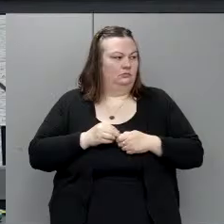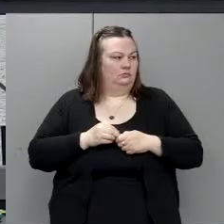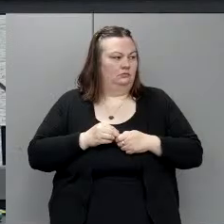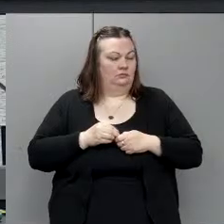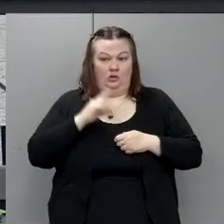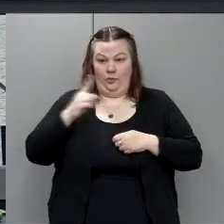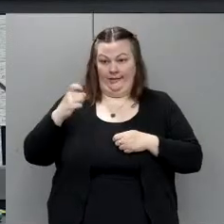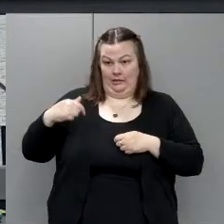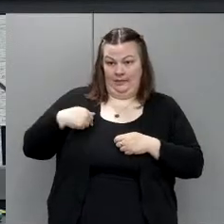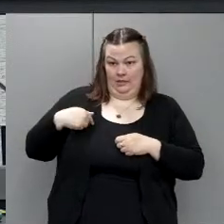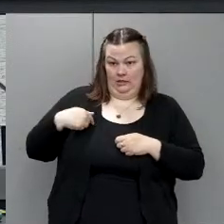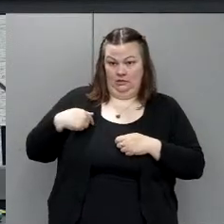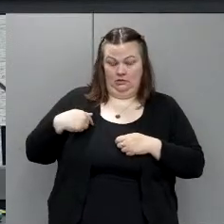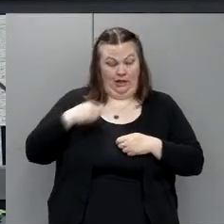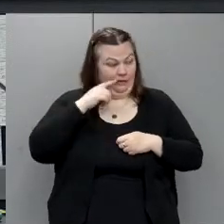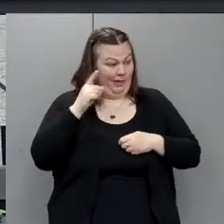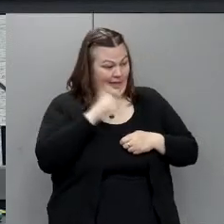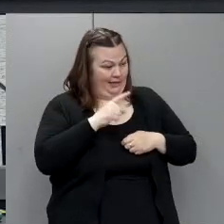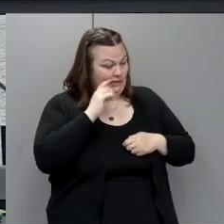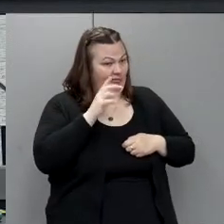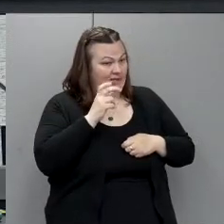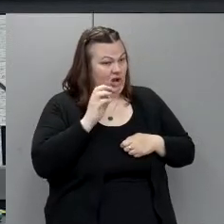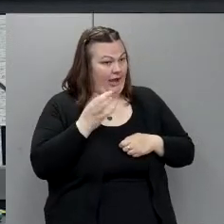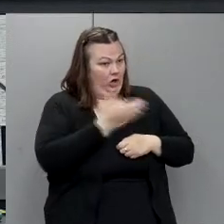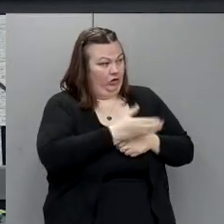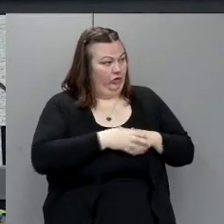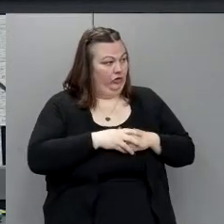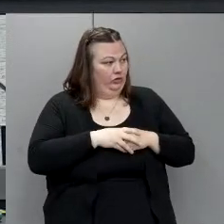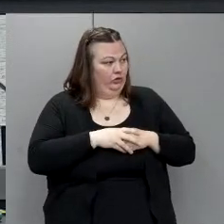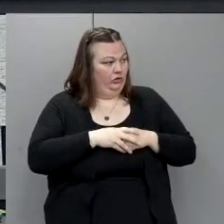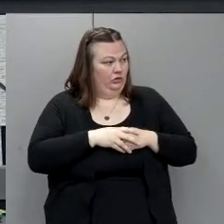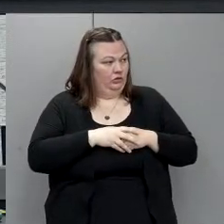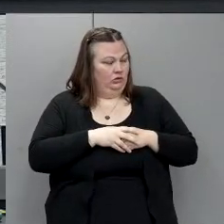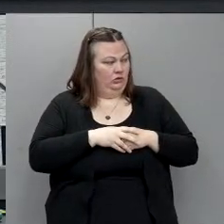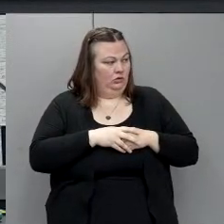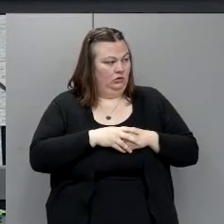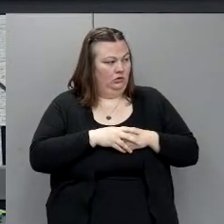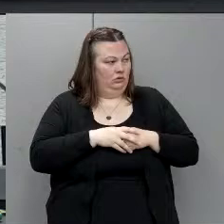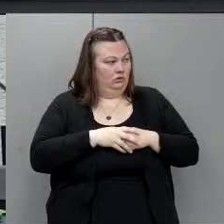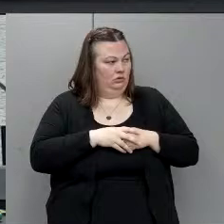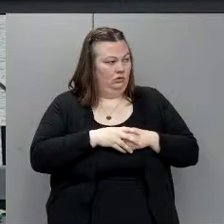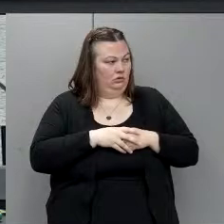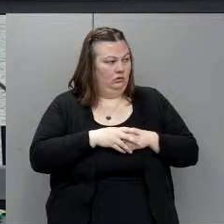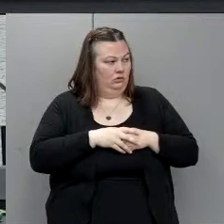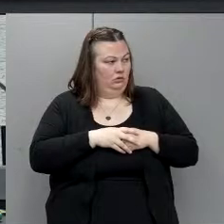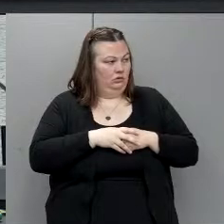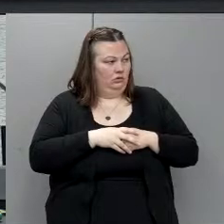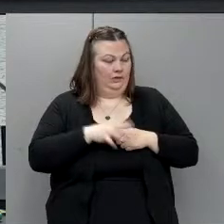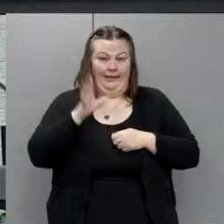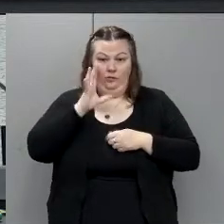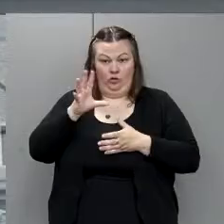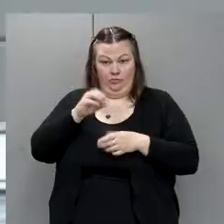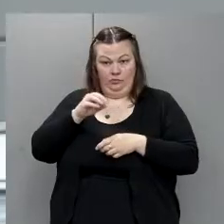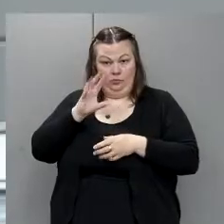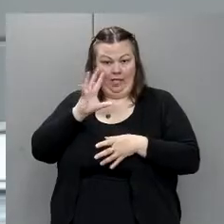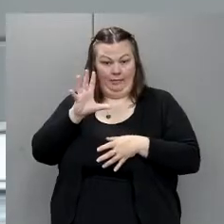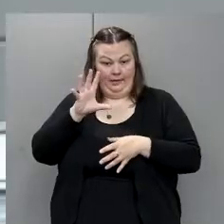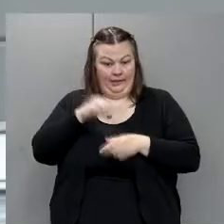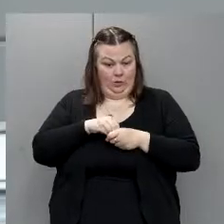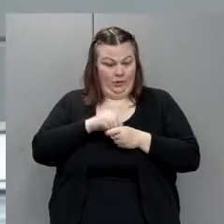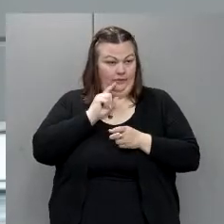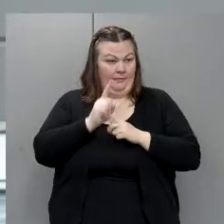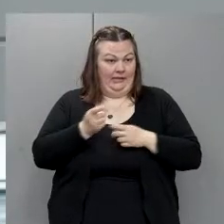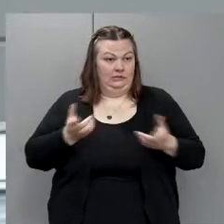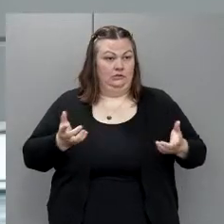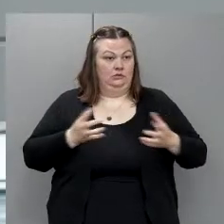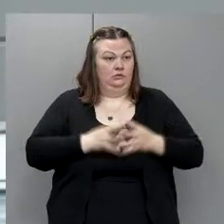you asking me? I'm asking the chair. You know, it will be included in the minutes.